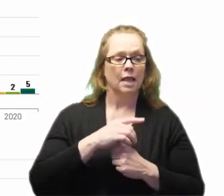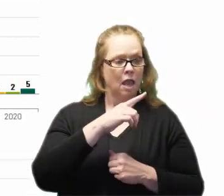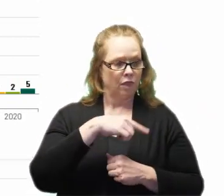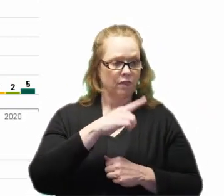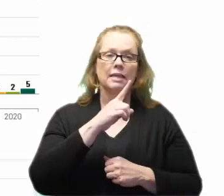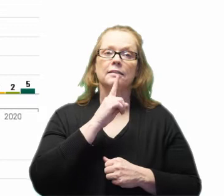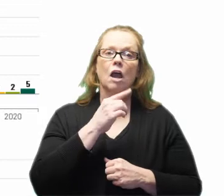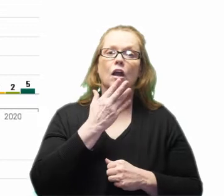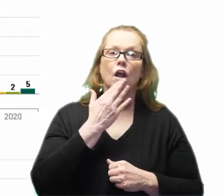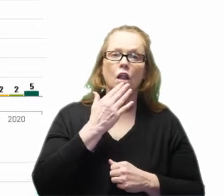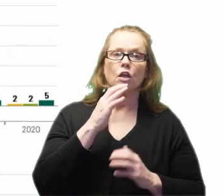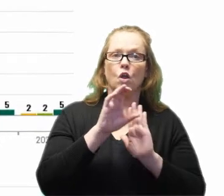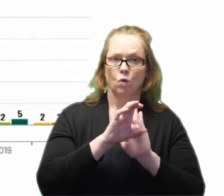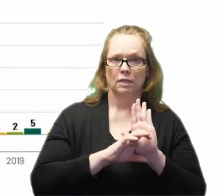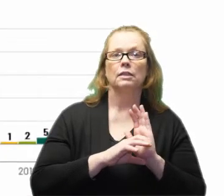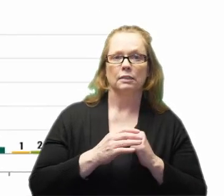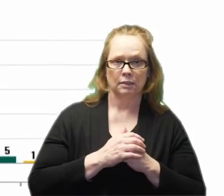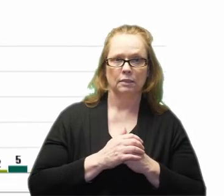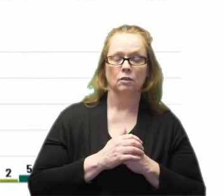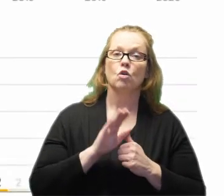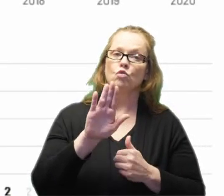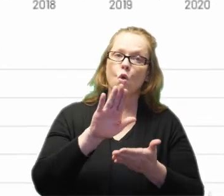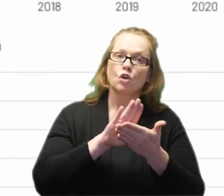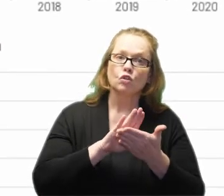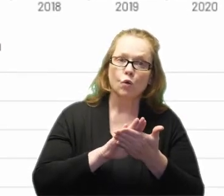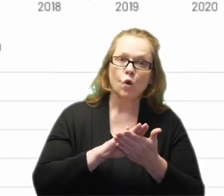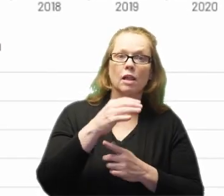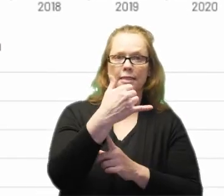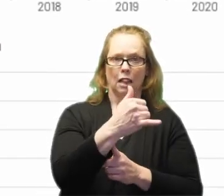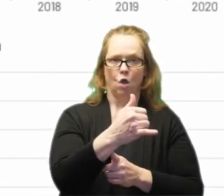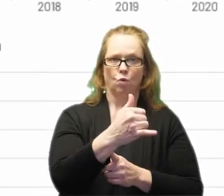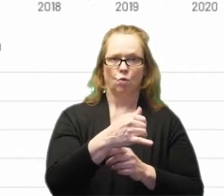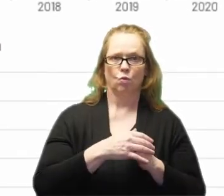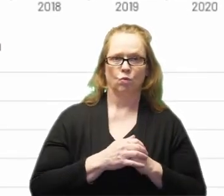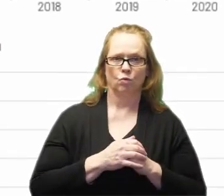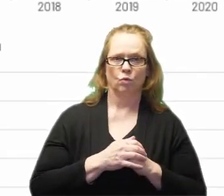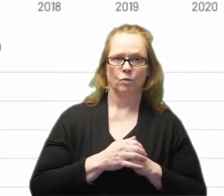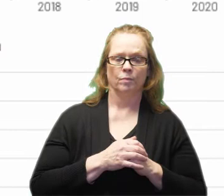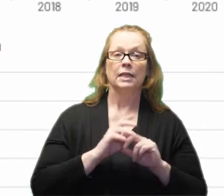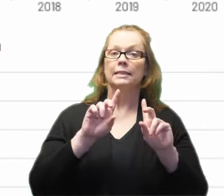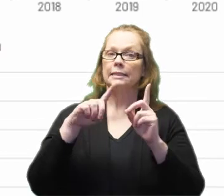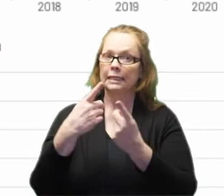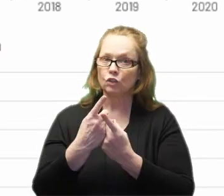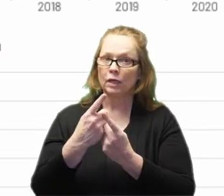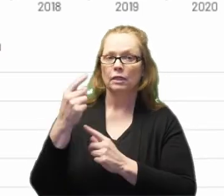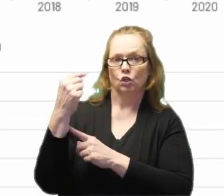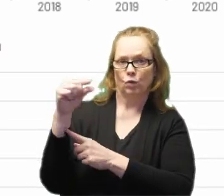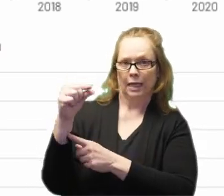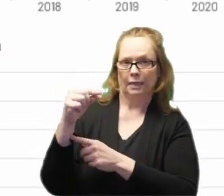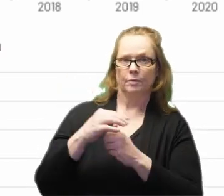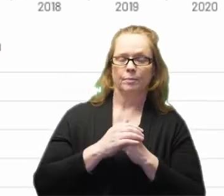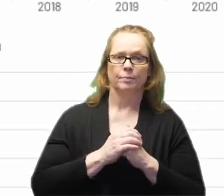These are color-coded. Your school is in yellow, the district is in